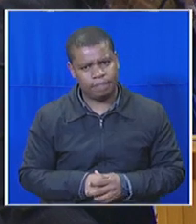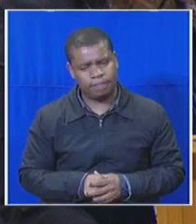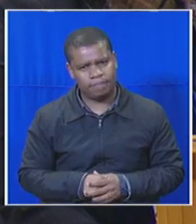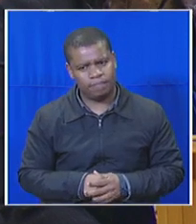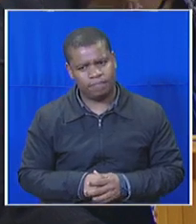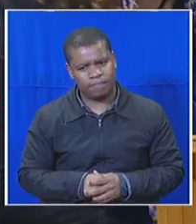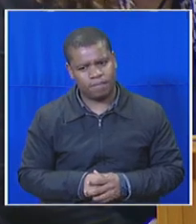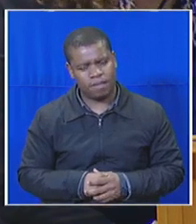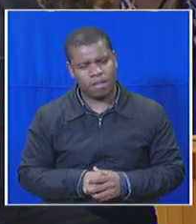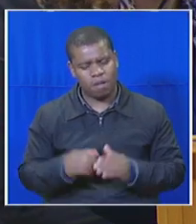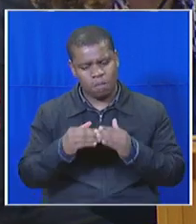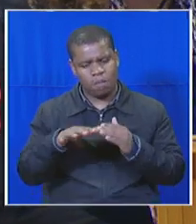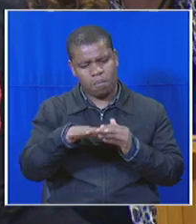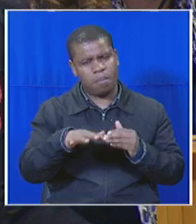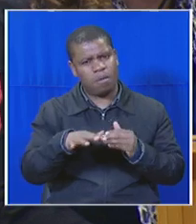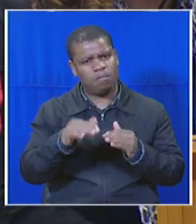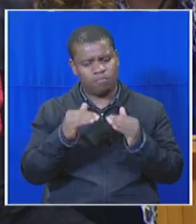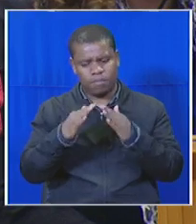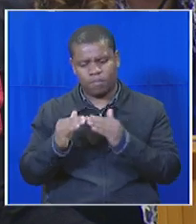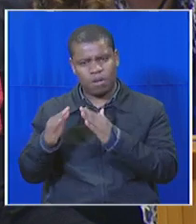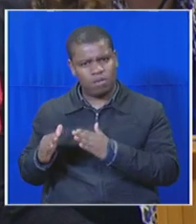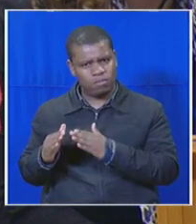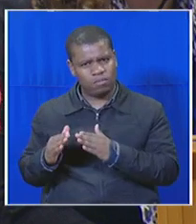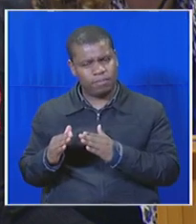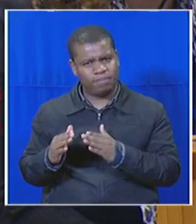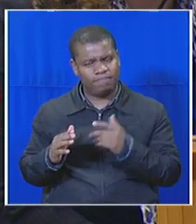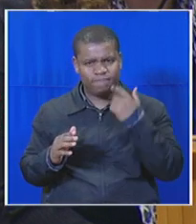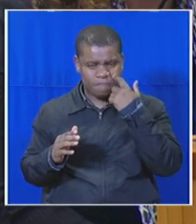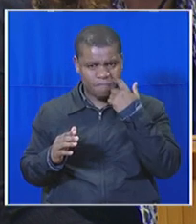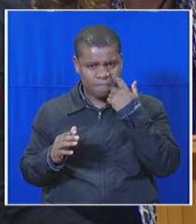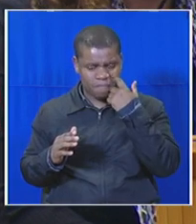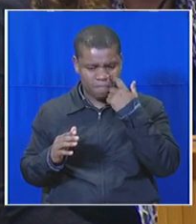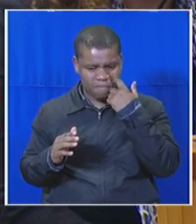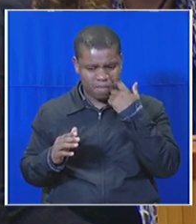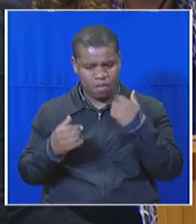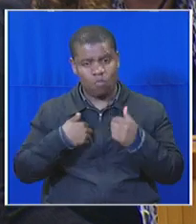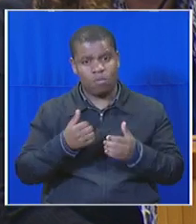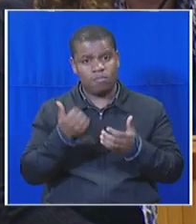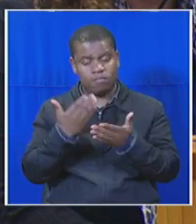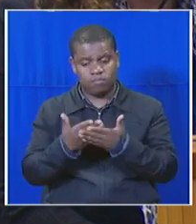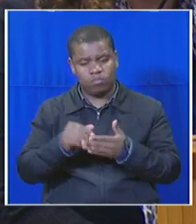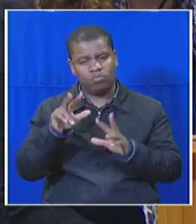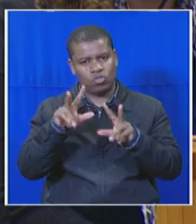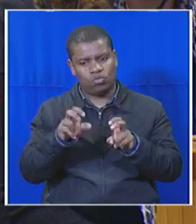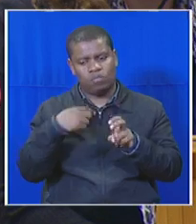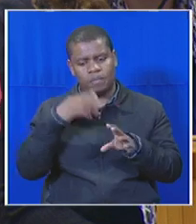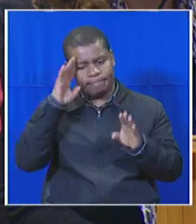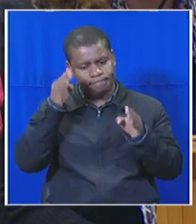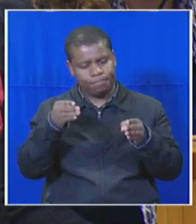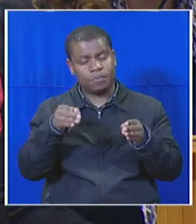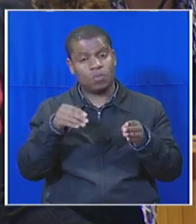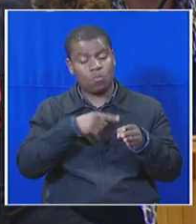ngaphakathi zipakwe. Besicela baphakanyelwe laba bantu ngoba nabo bangaba la eSouth Africa and